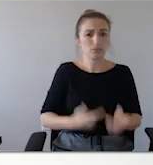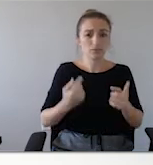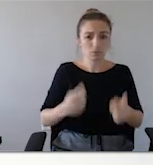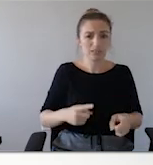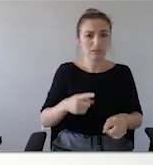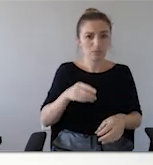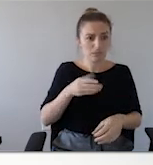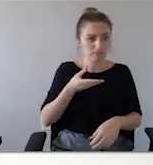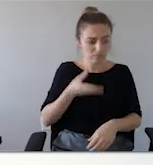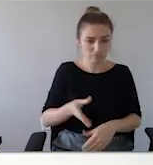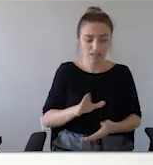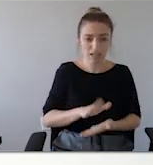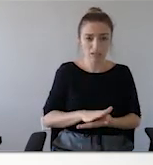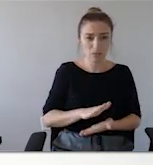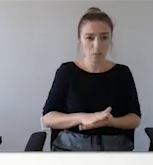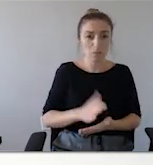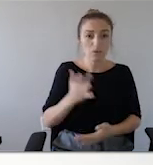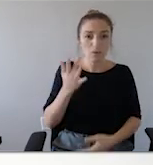see,